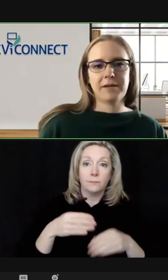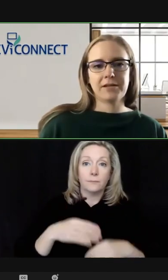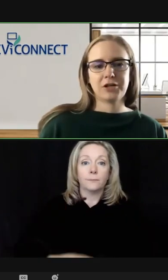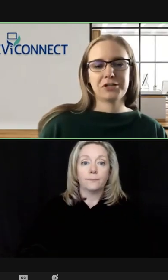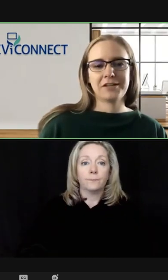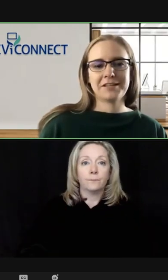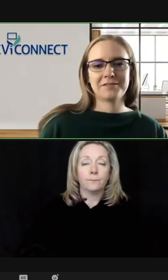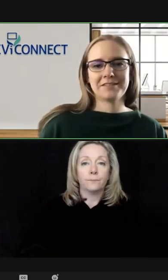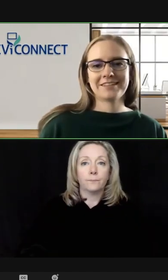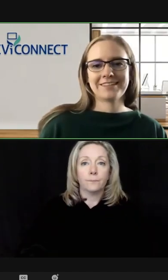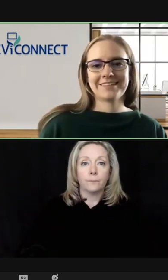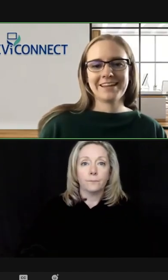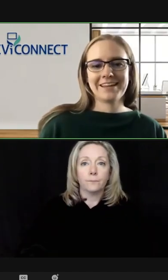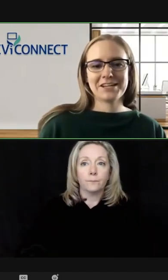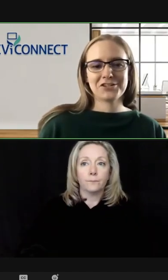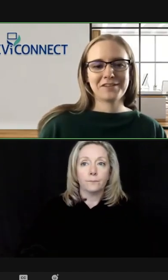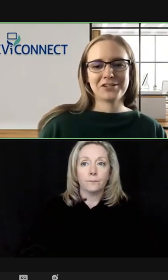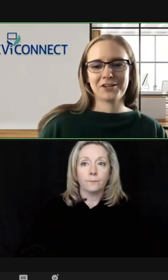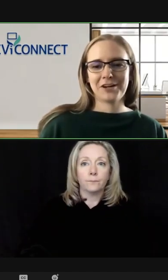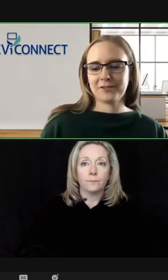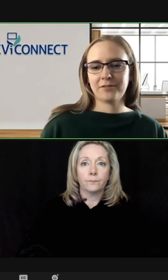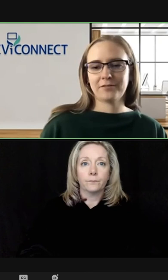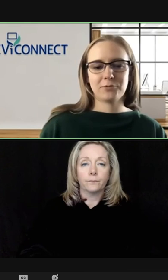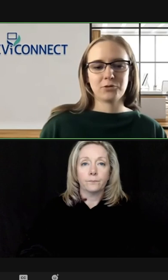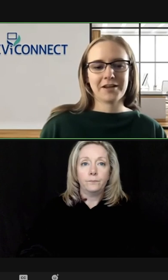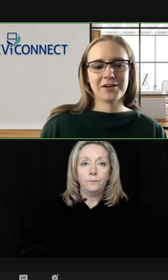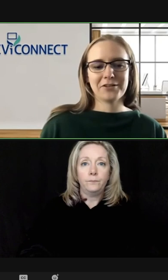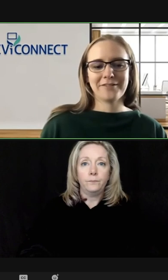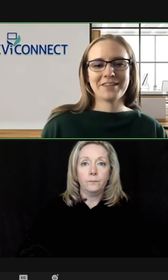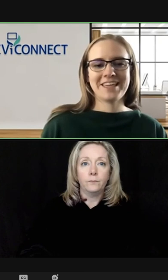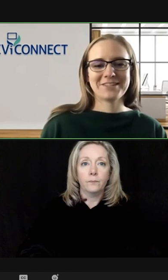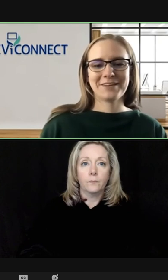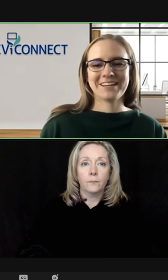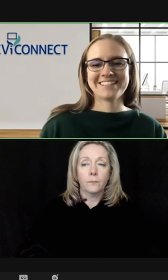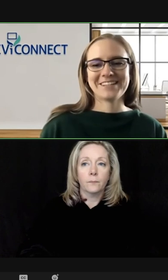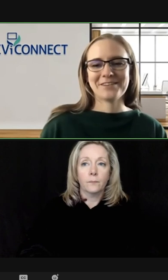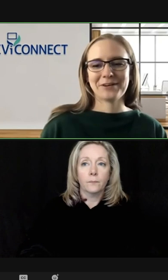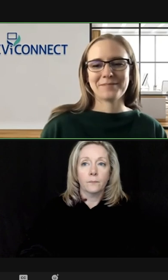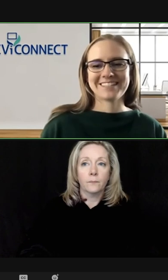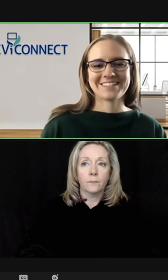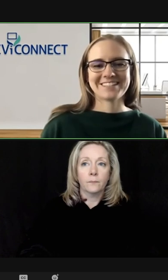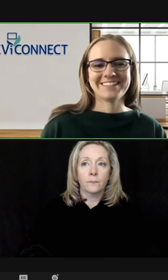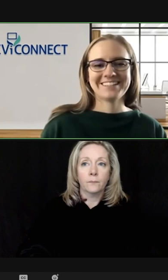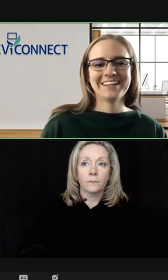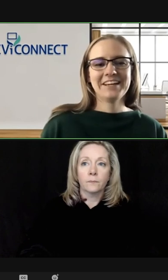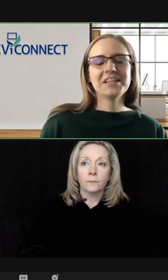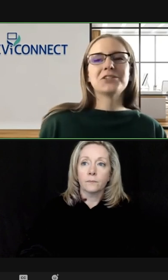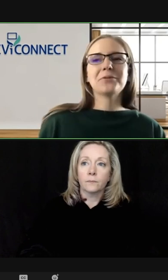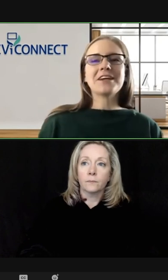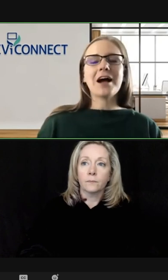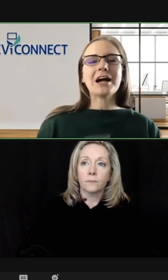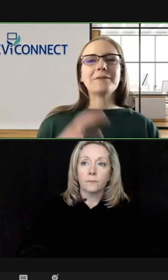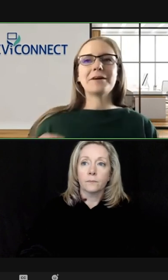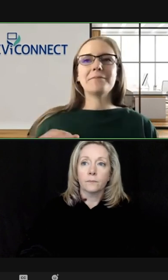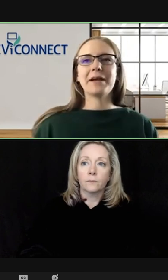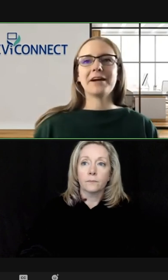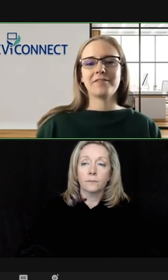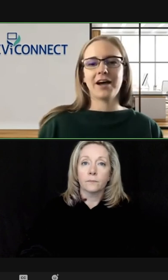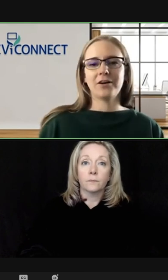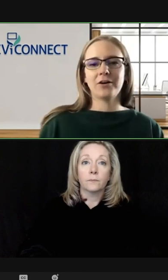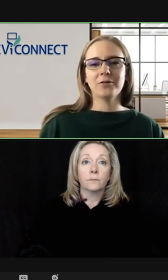I need to make sure I turn this annotation feature off so I don't keep drawing all over everything as we continue through our presentation. So when we talk